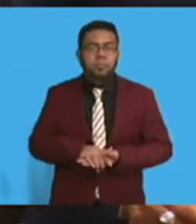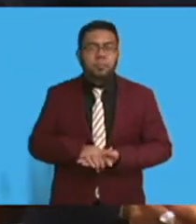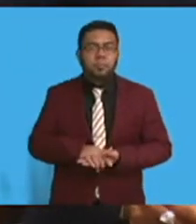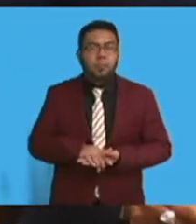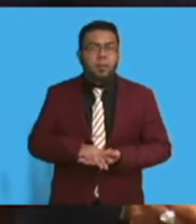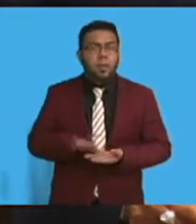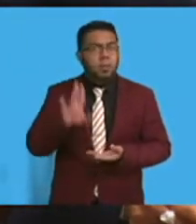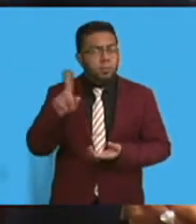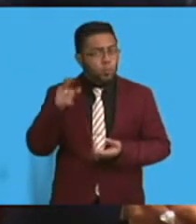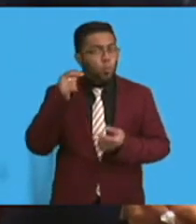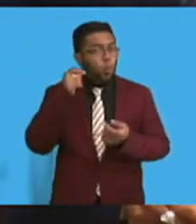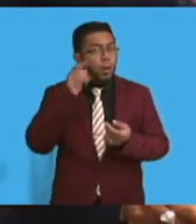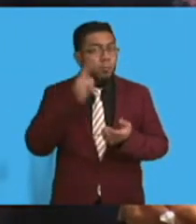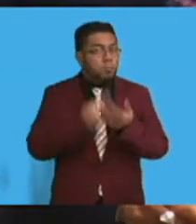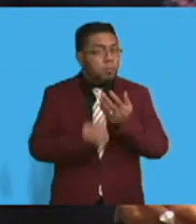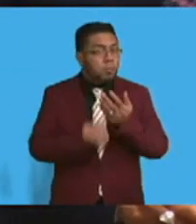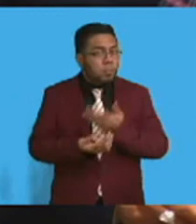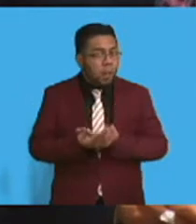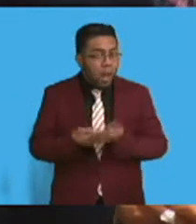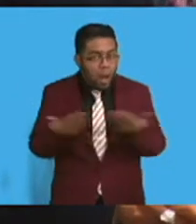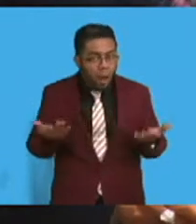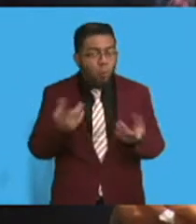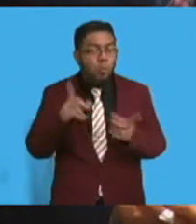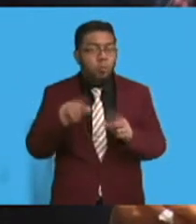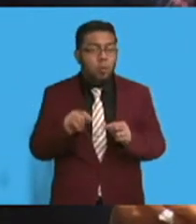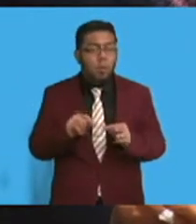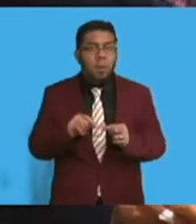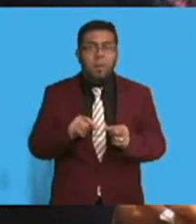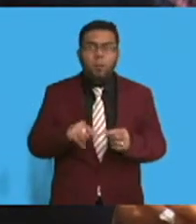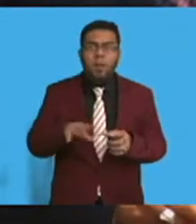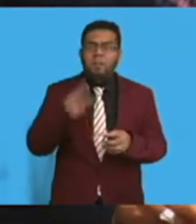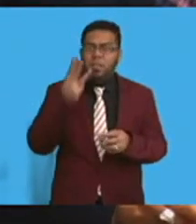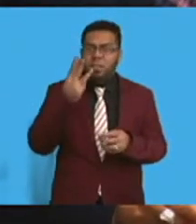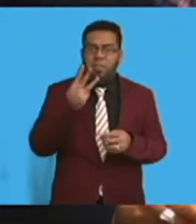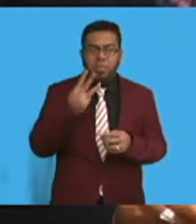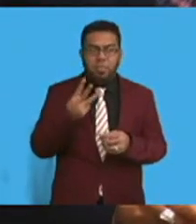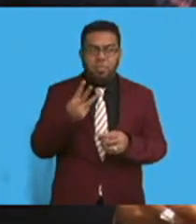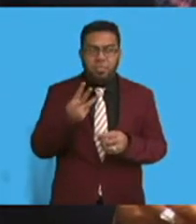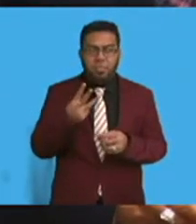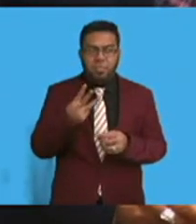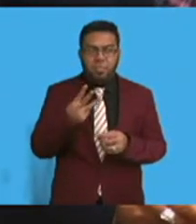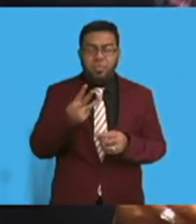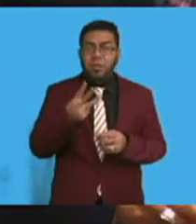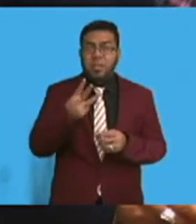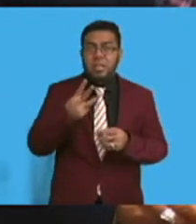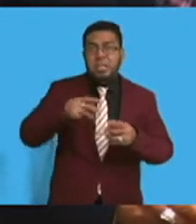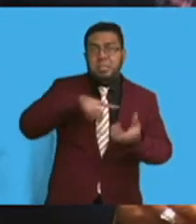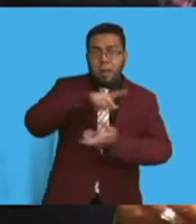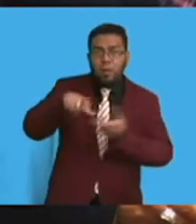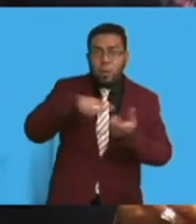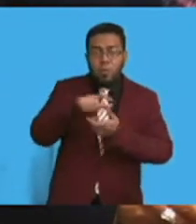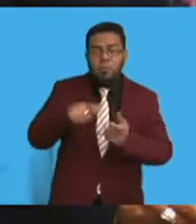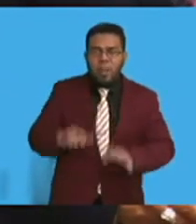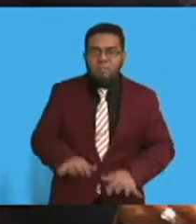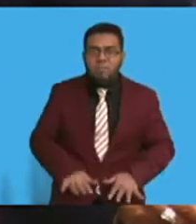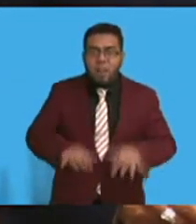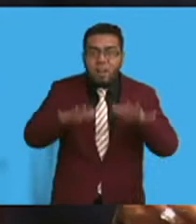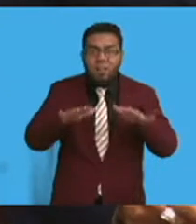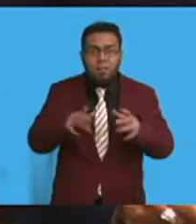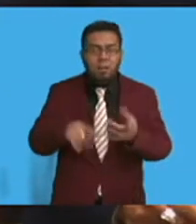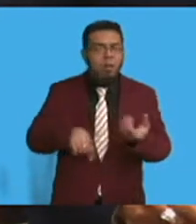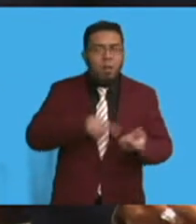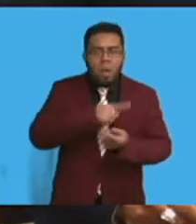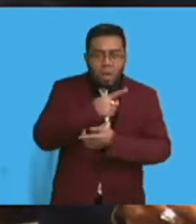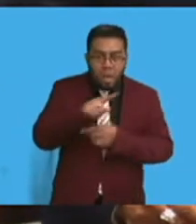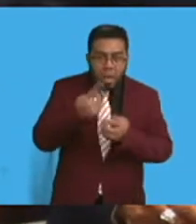Speaker, is that we've accomplished that despite being battered by three successive cyclones and torrential flooding, despite quickly